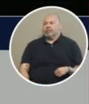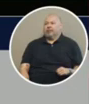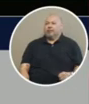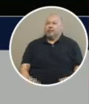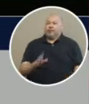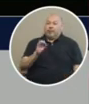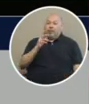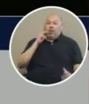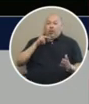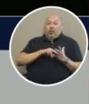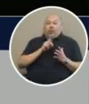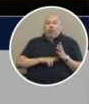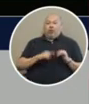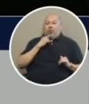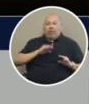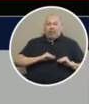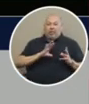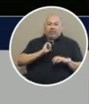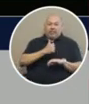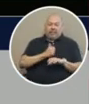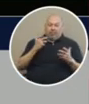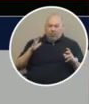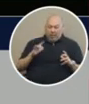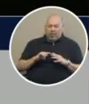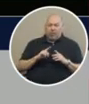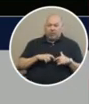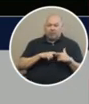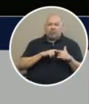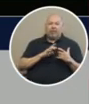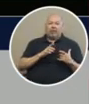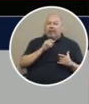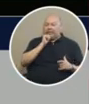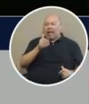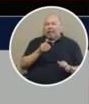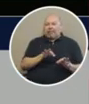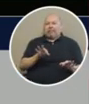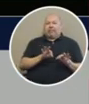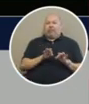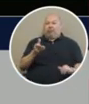So again, as I mentioned, what we put in place already, we suspended all non-essential hiring.